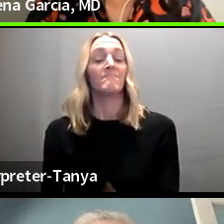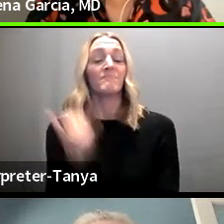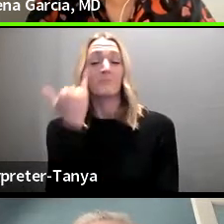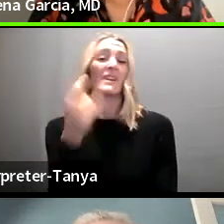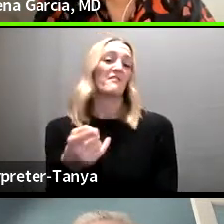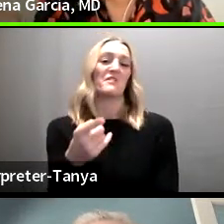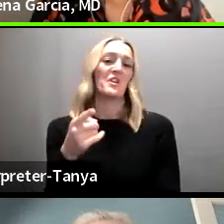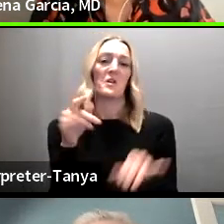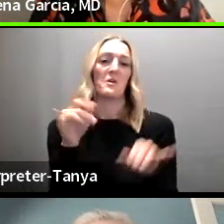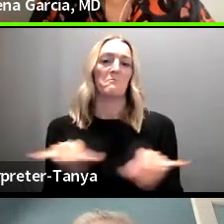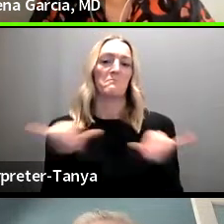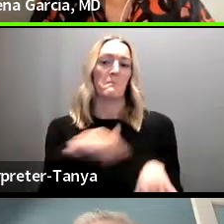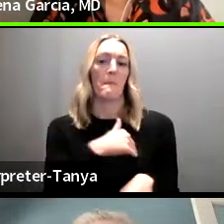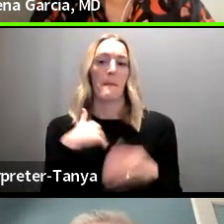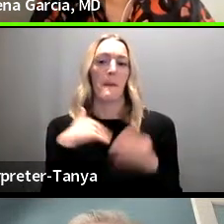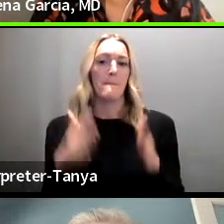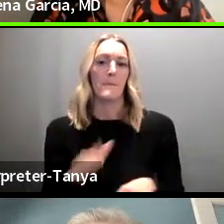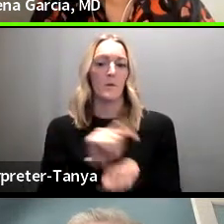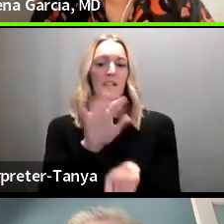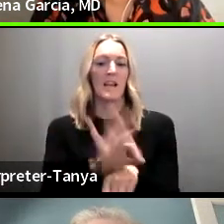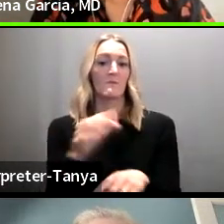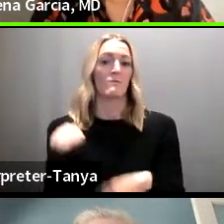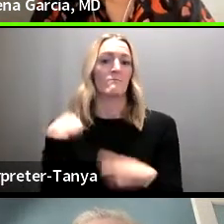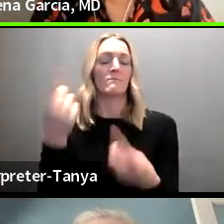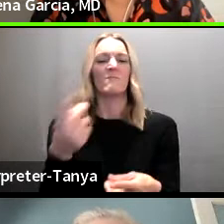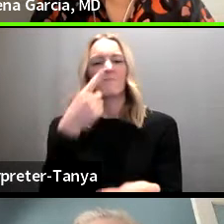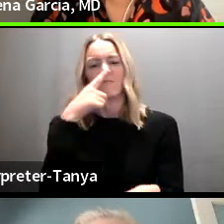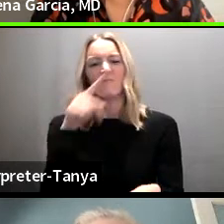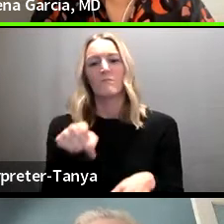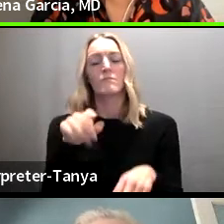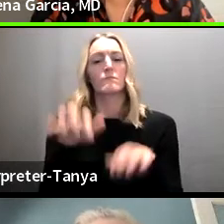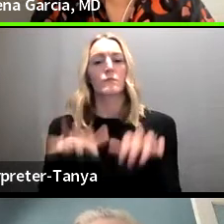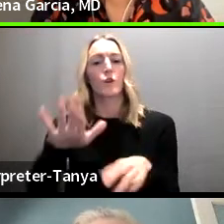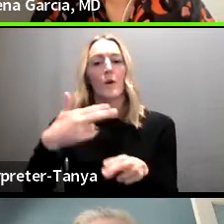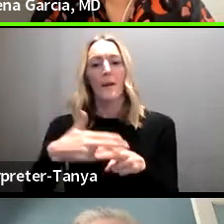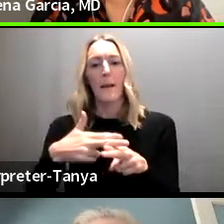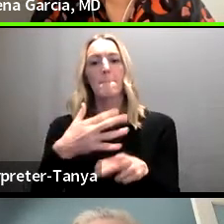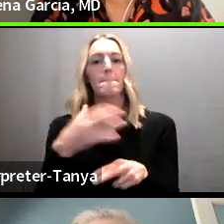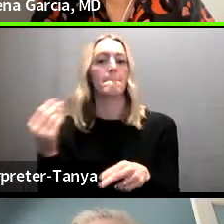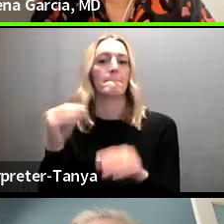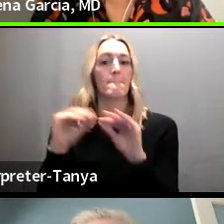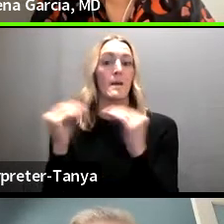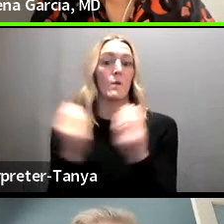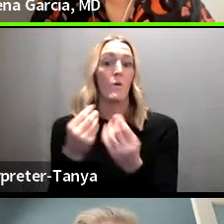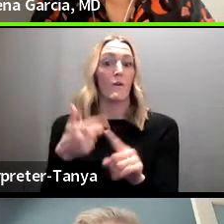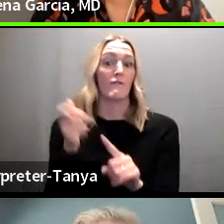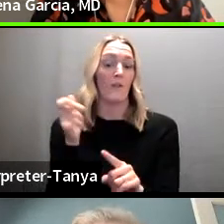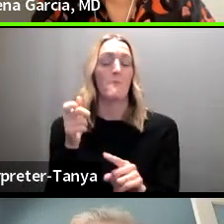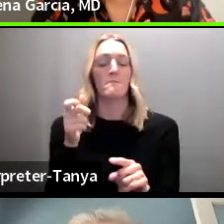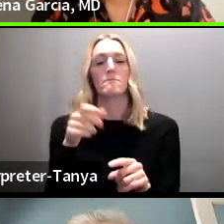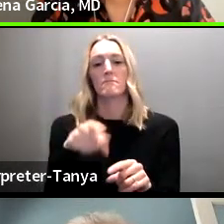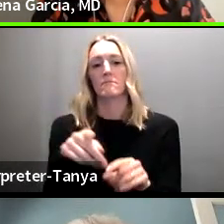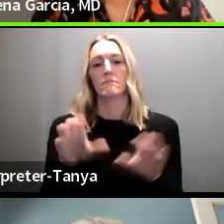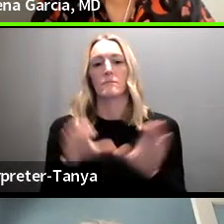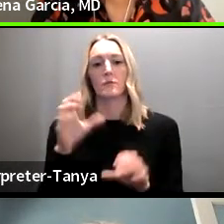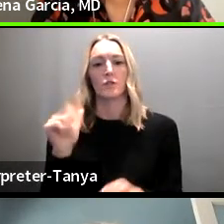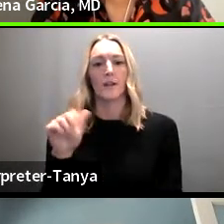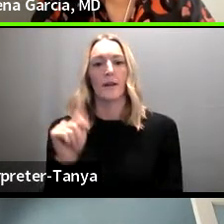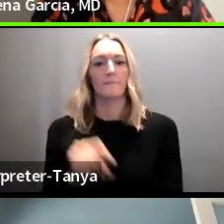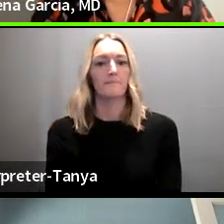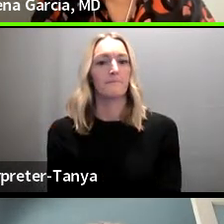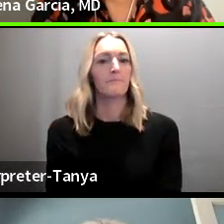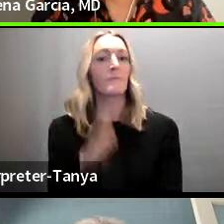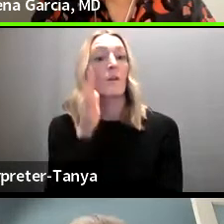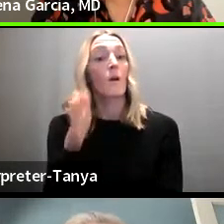force, please put your name and organization in the chat. So I'll open the floor to any first-time